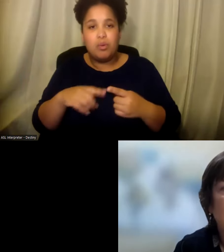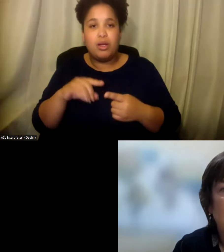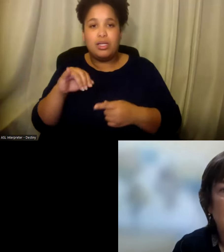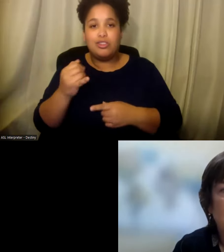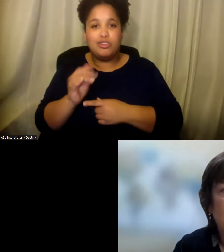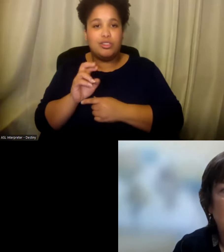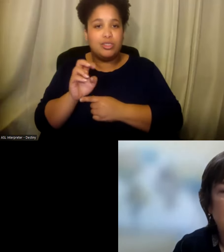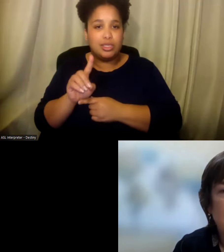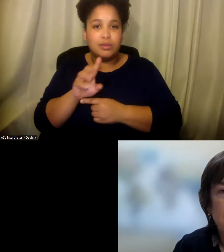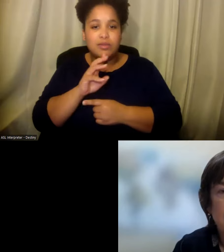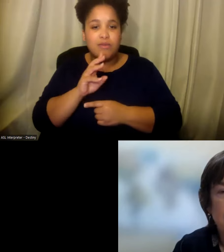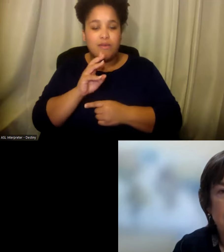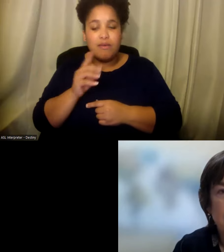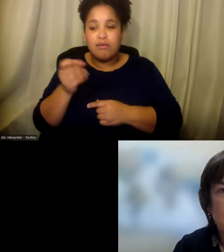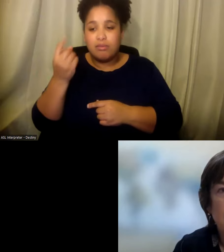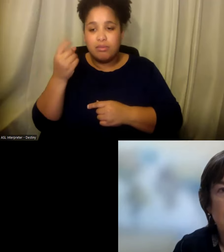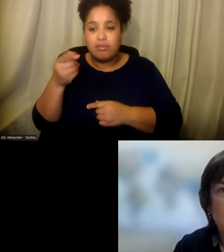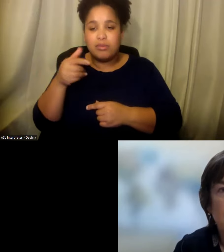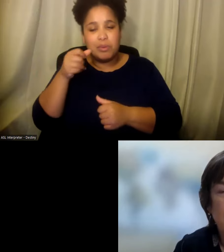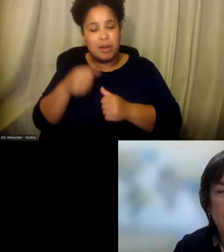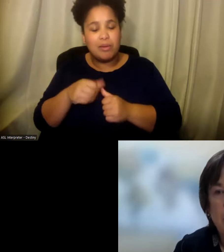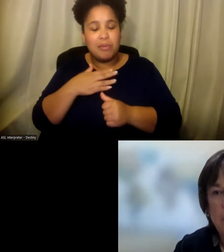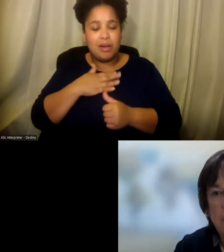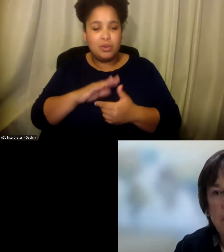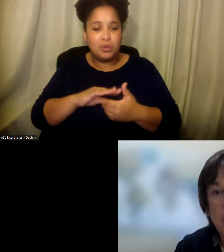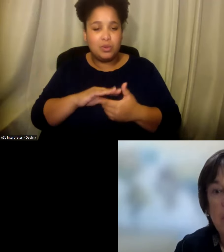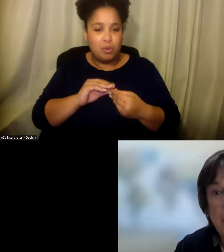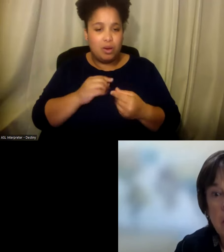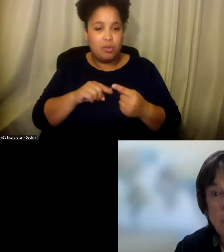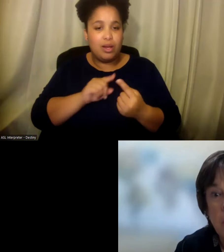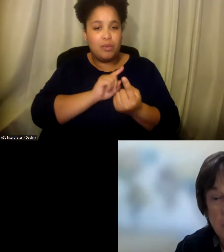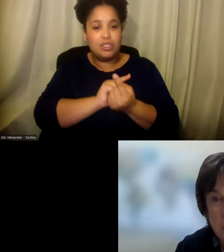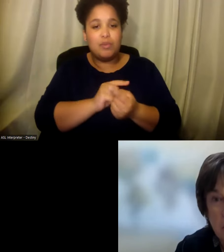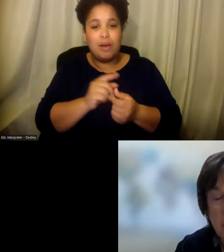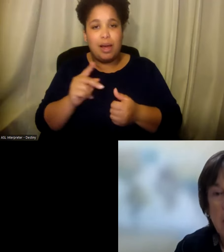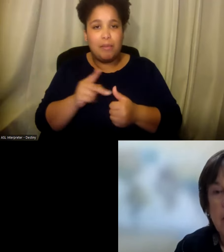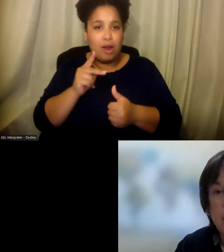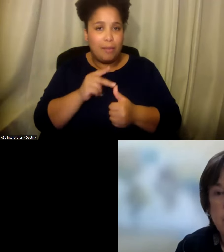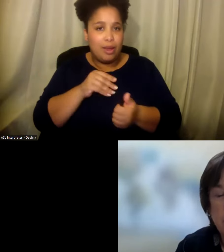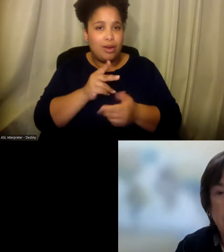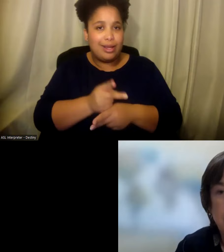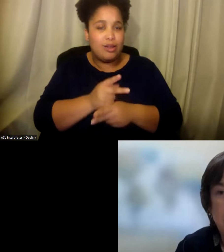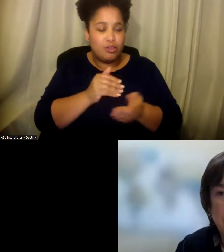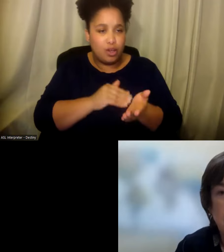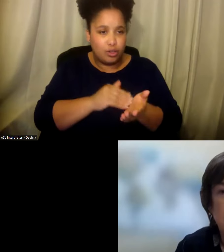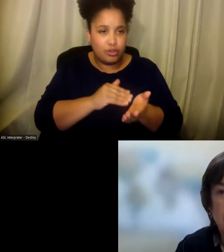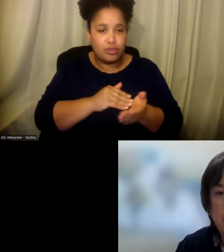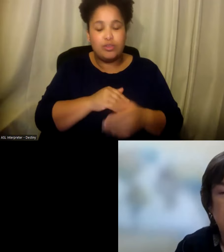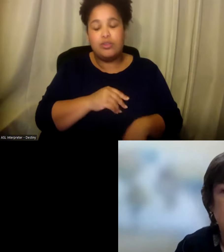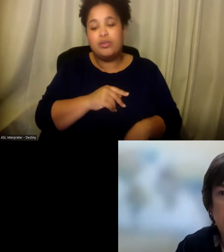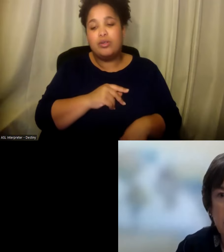talking, it reminded me of my story of when I went to my primary care doctor and I told him that I was